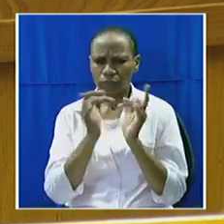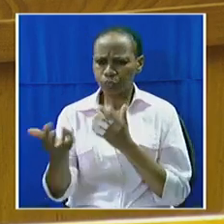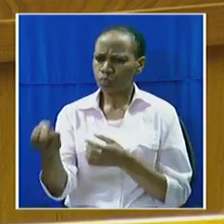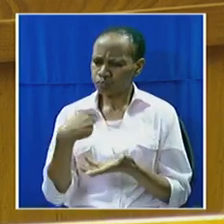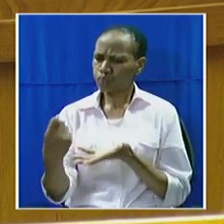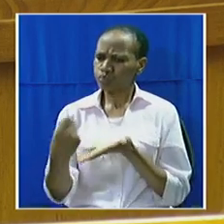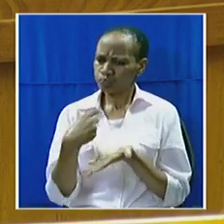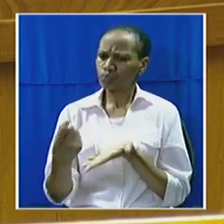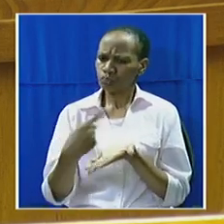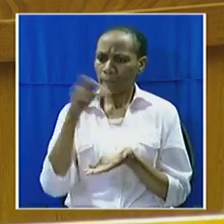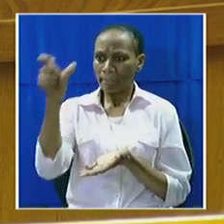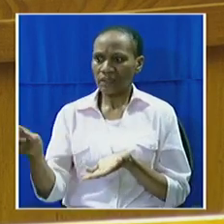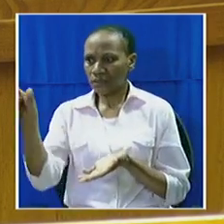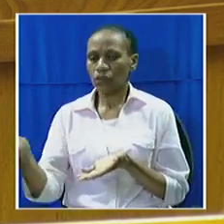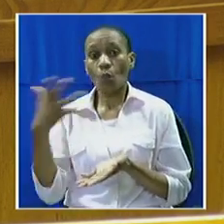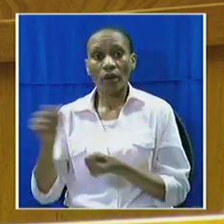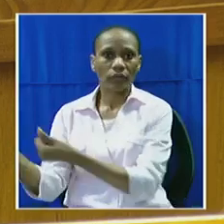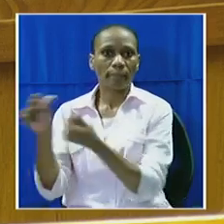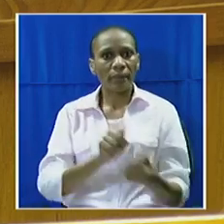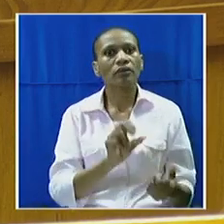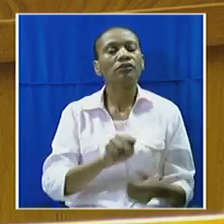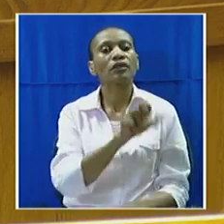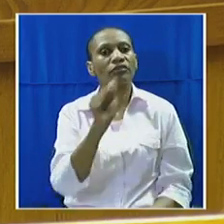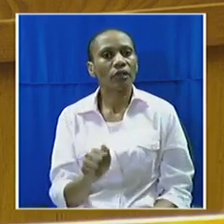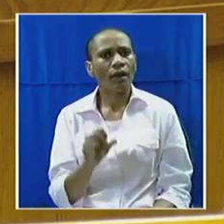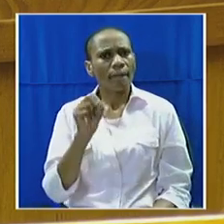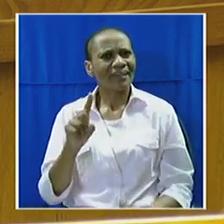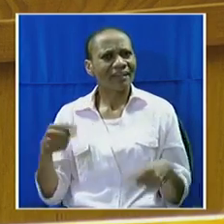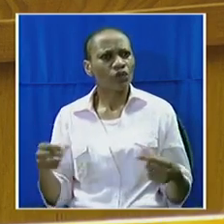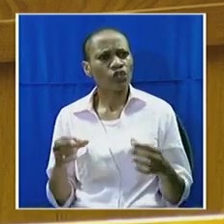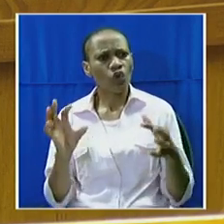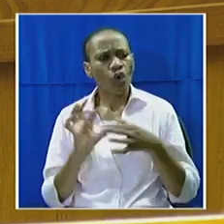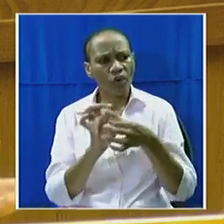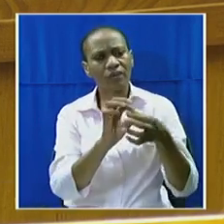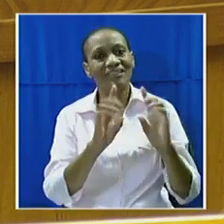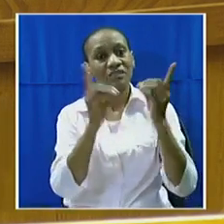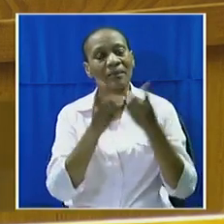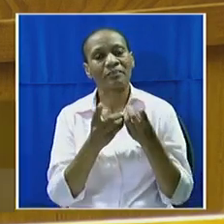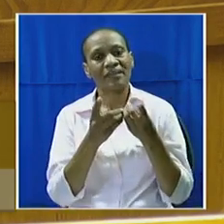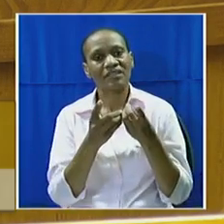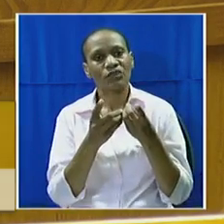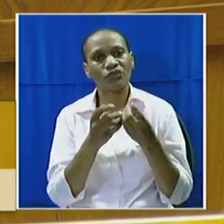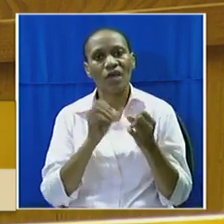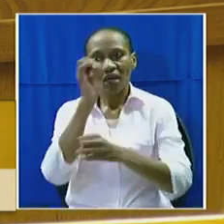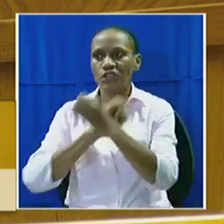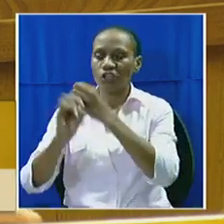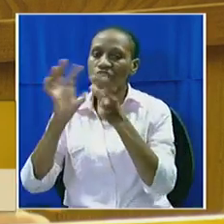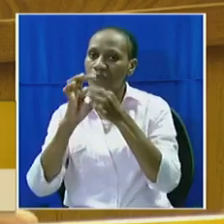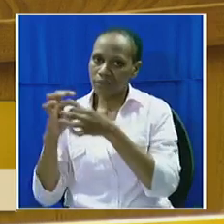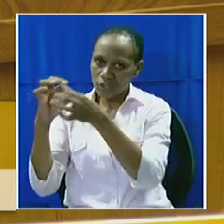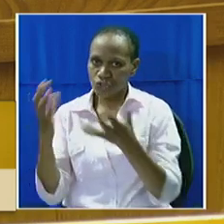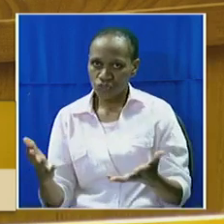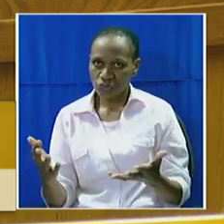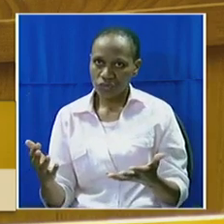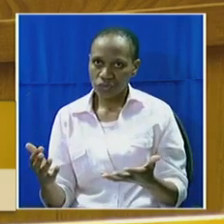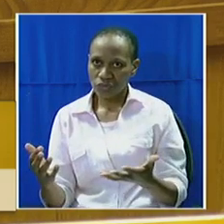individuals who want to return, but they cannot get hold of DIRCO and all the SA missions. Some just want